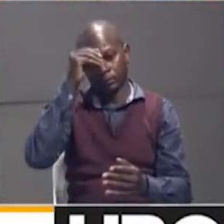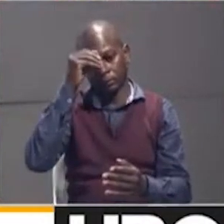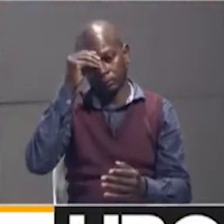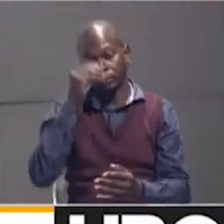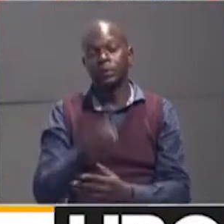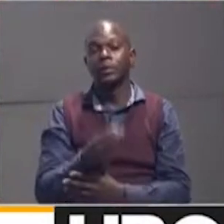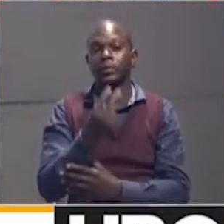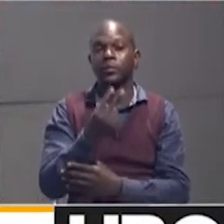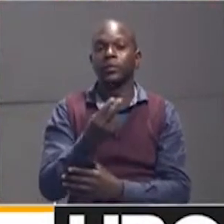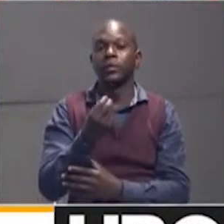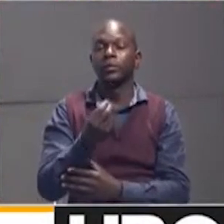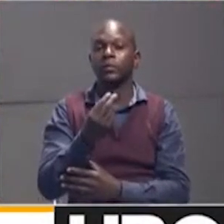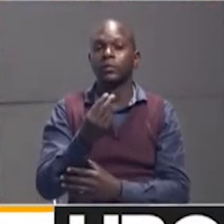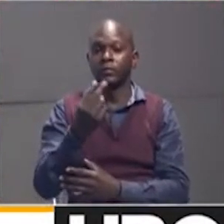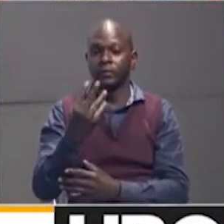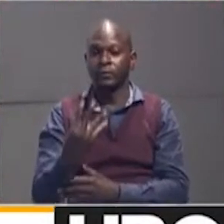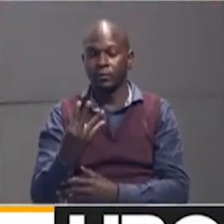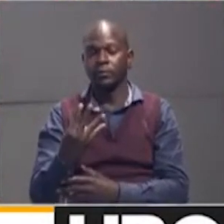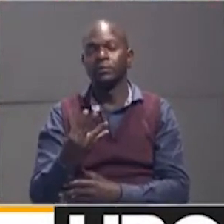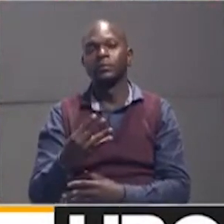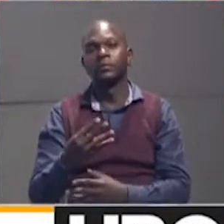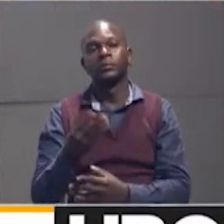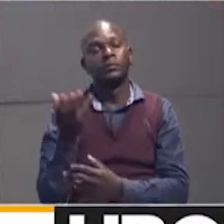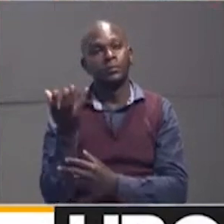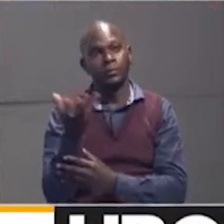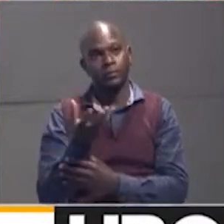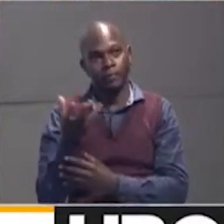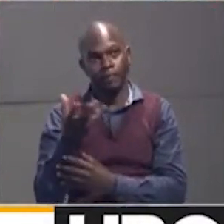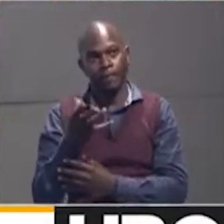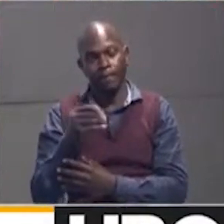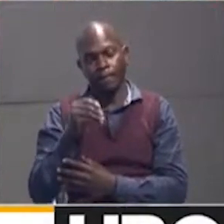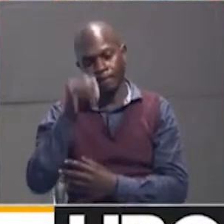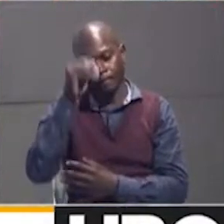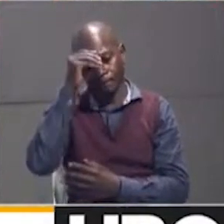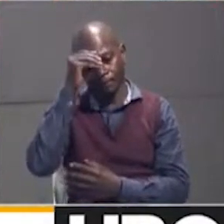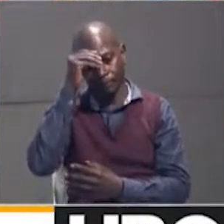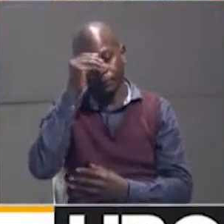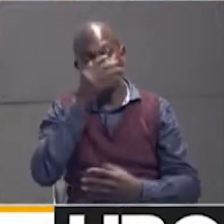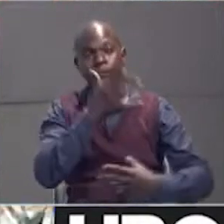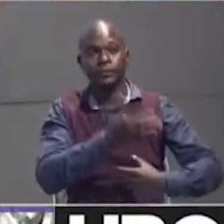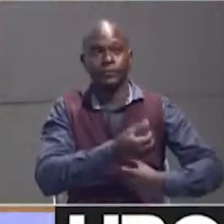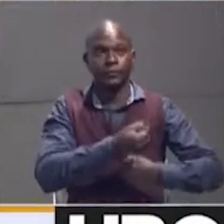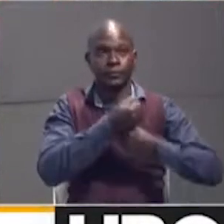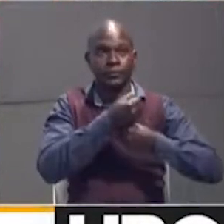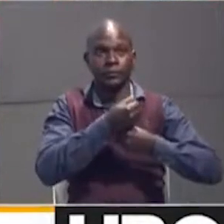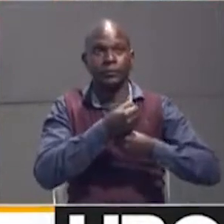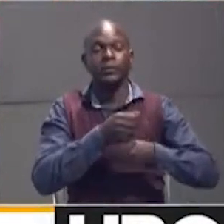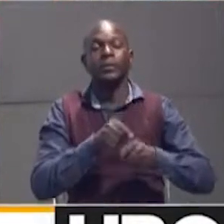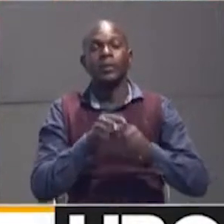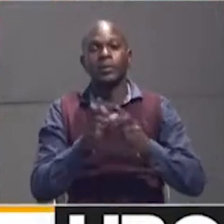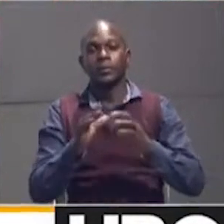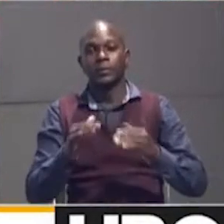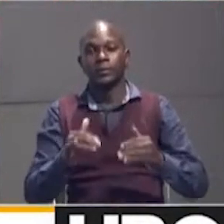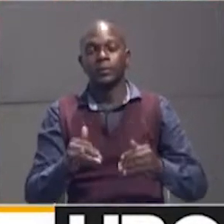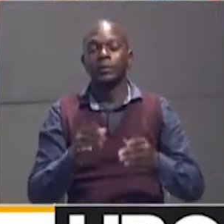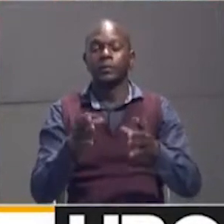reports analyze the education budget allocations from financial year